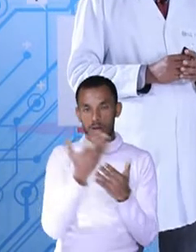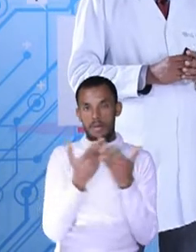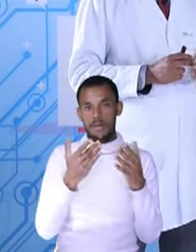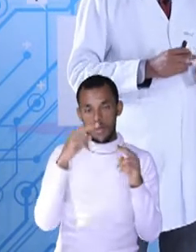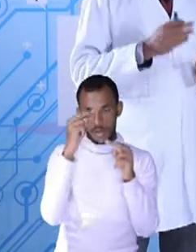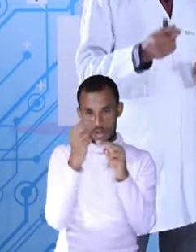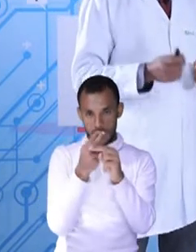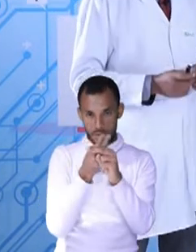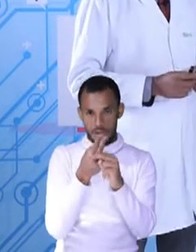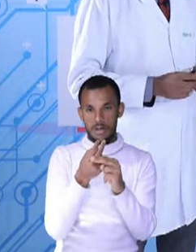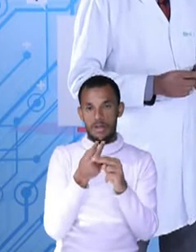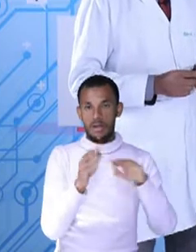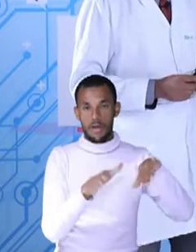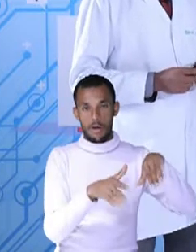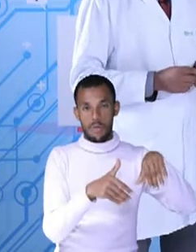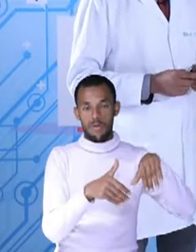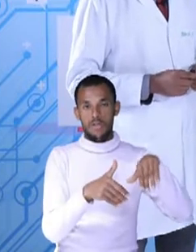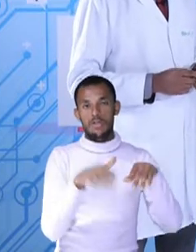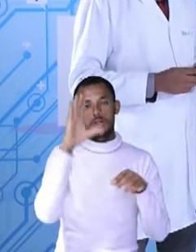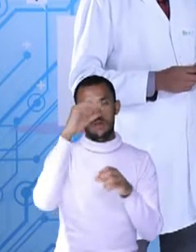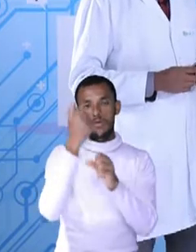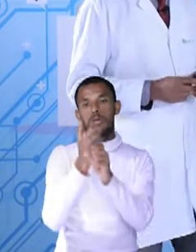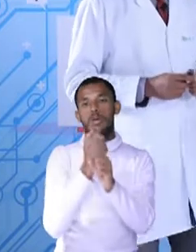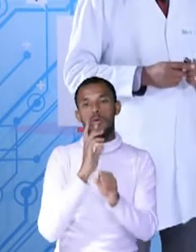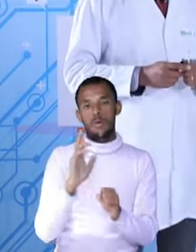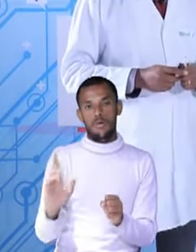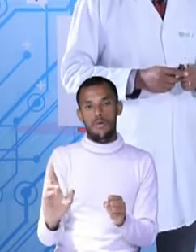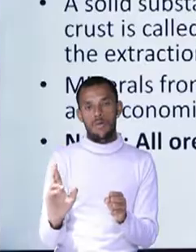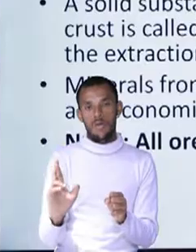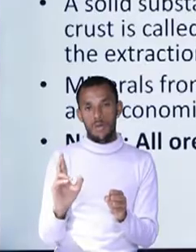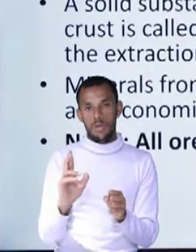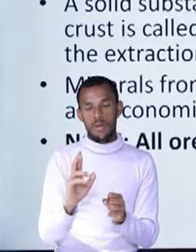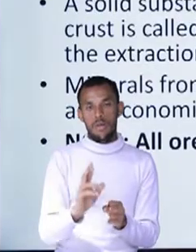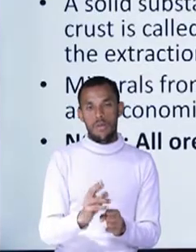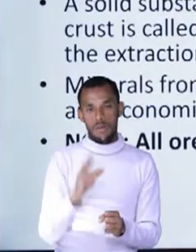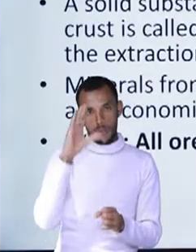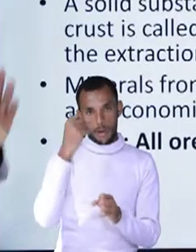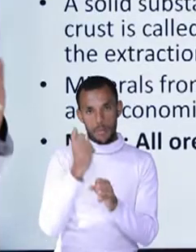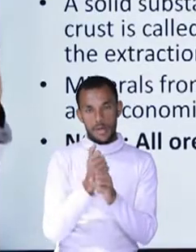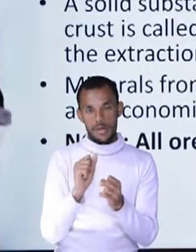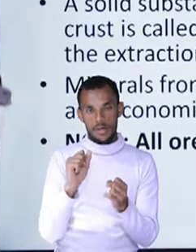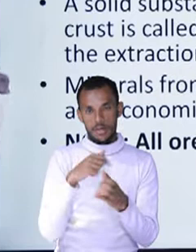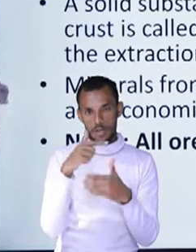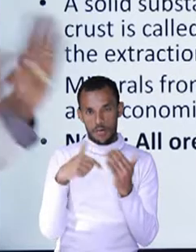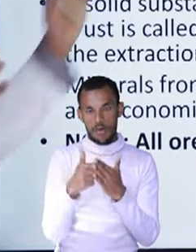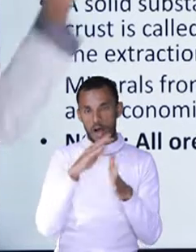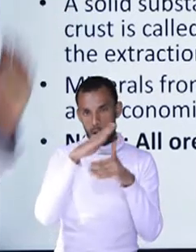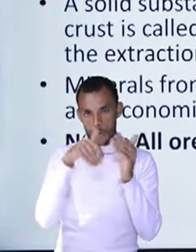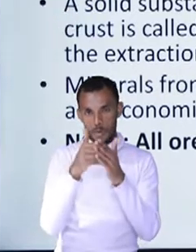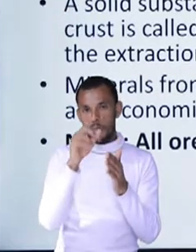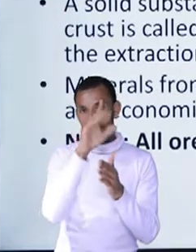in nature, the rest man-made or artificial. Therefore,